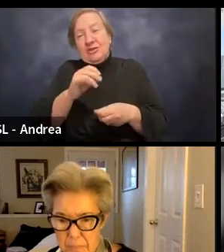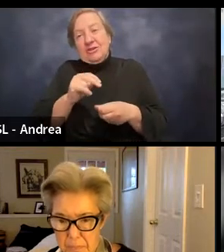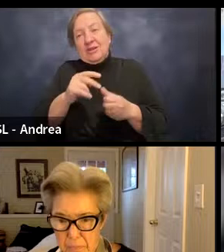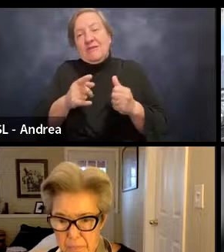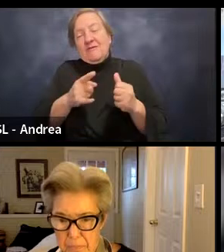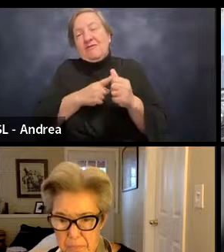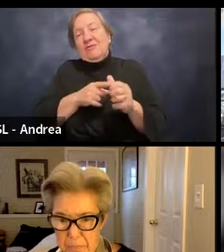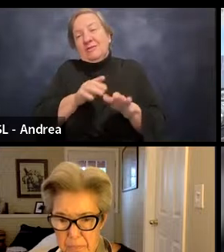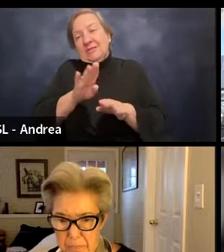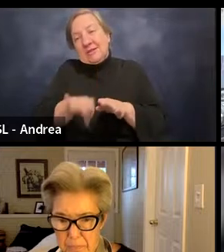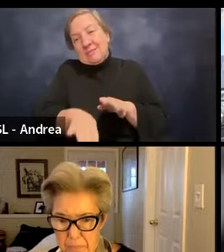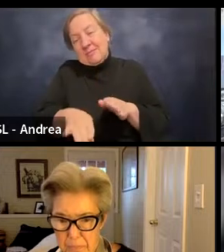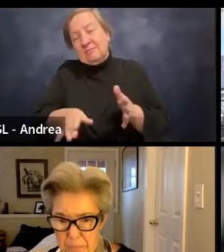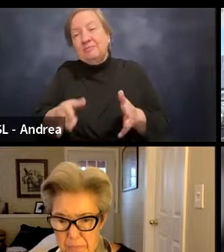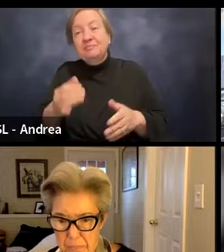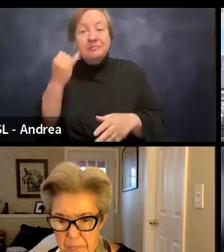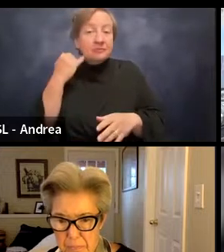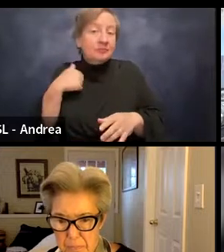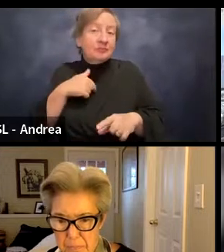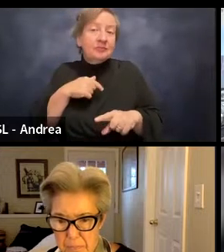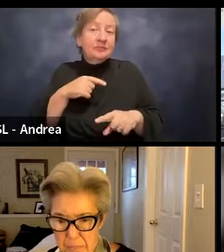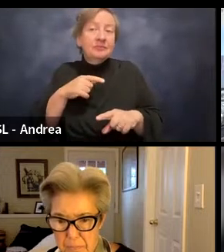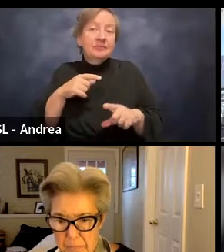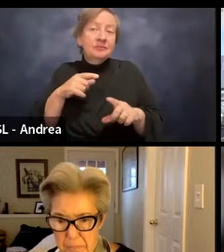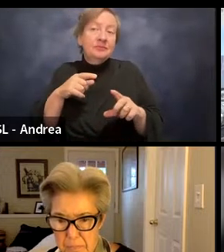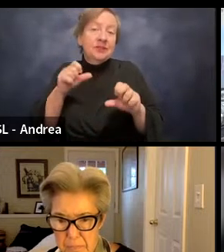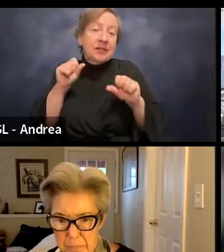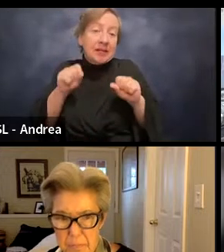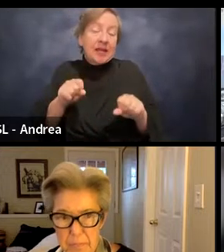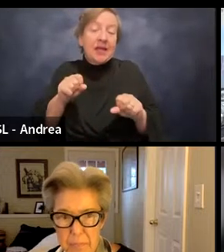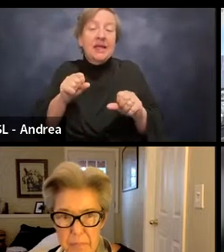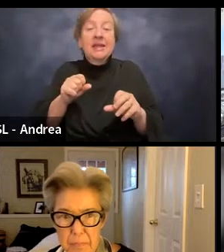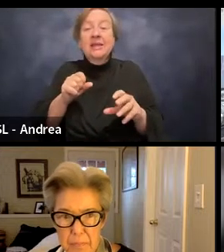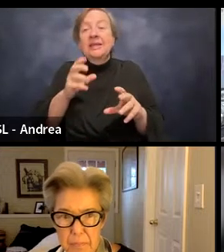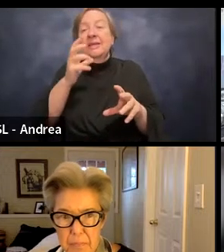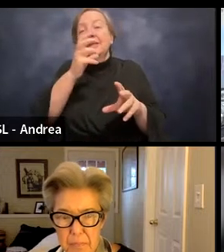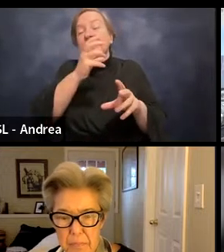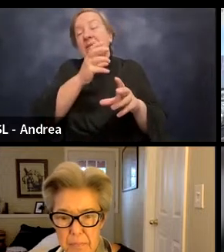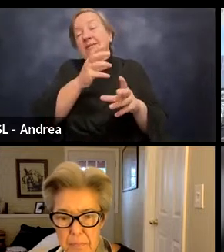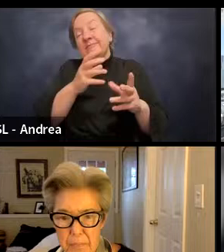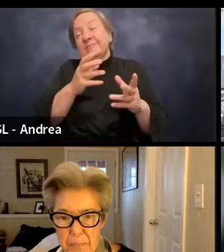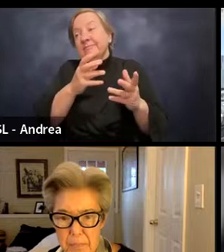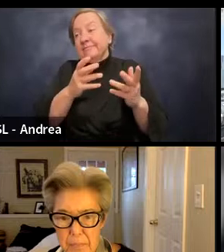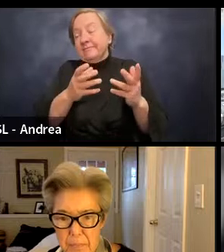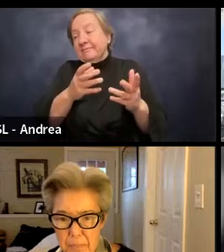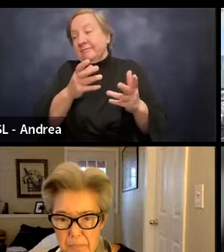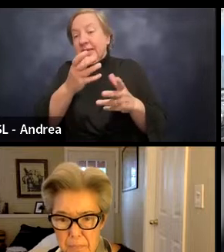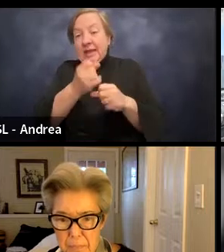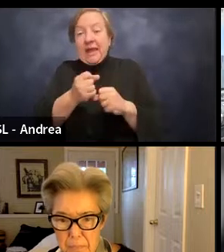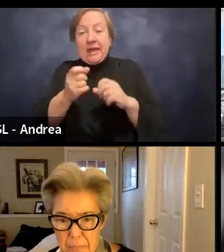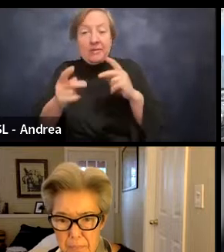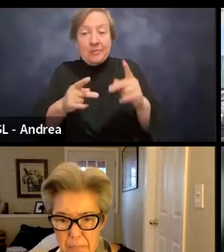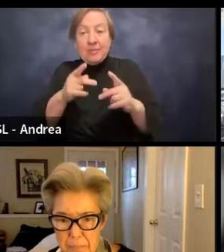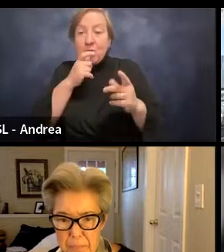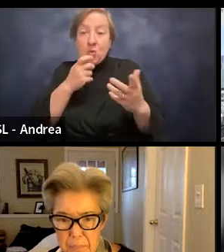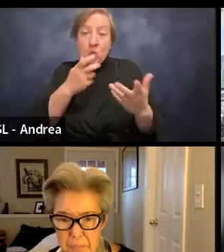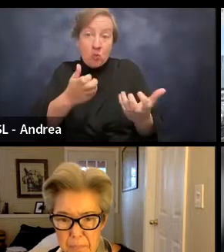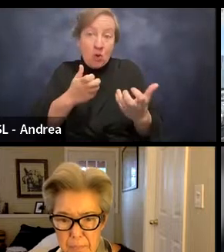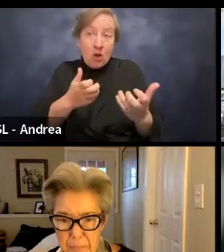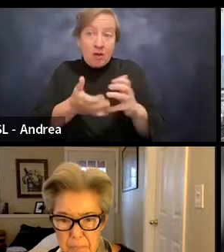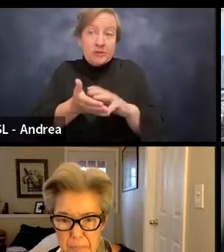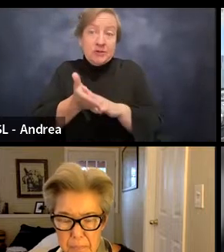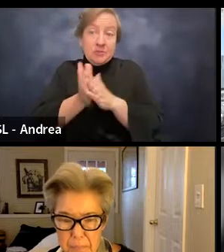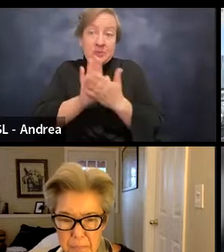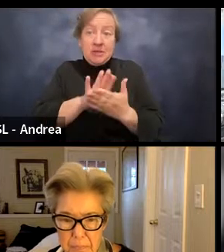step. If we can get folks who are wanting to be